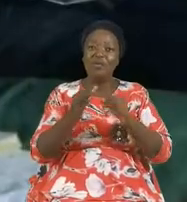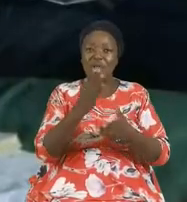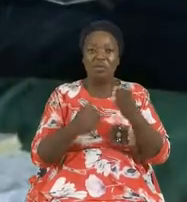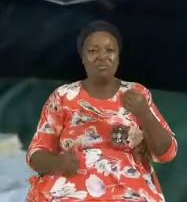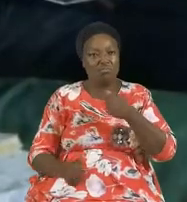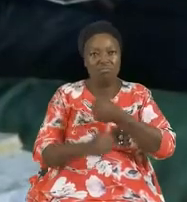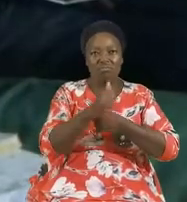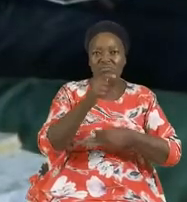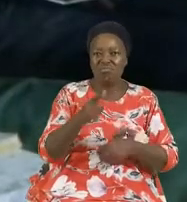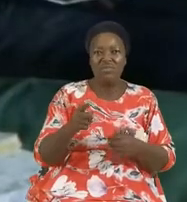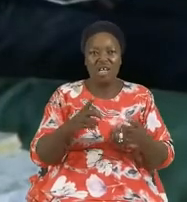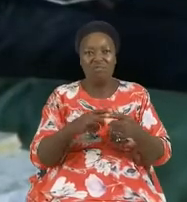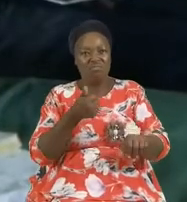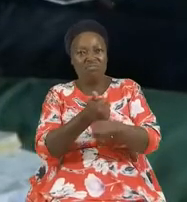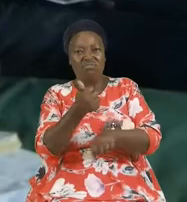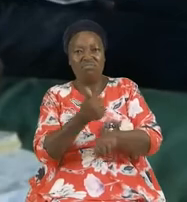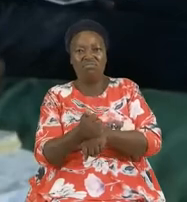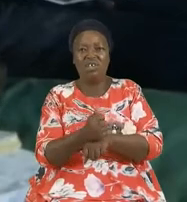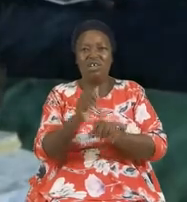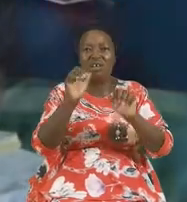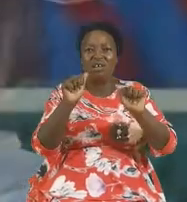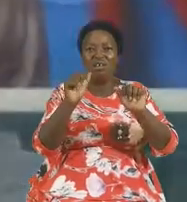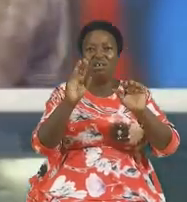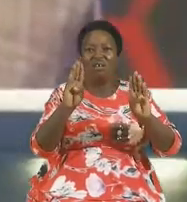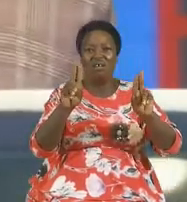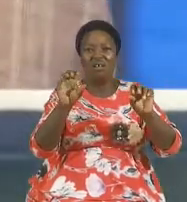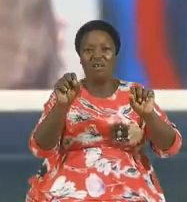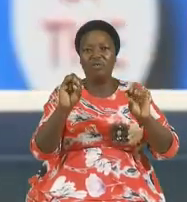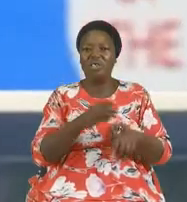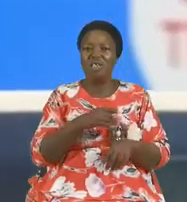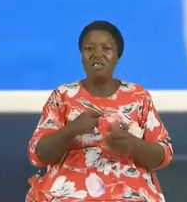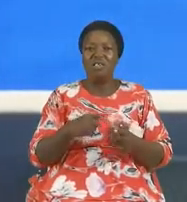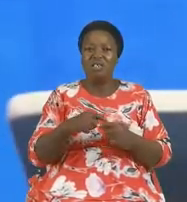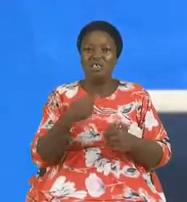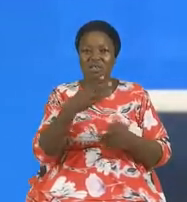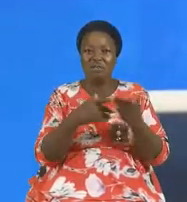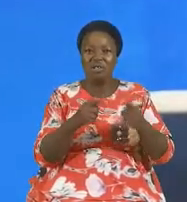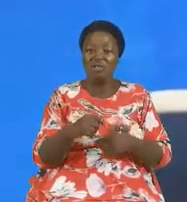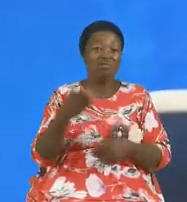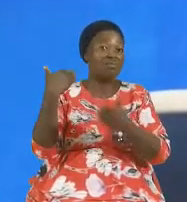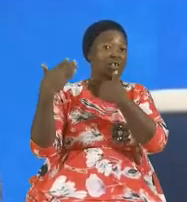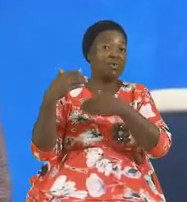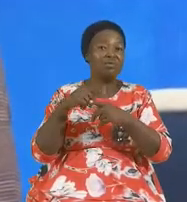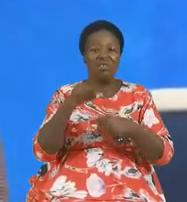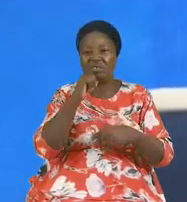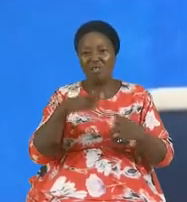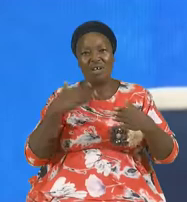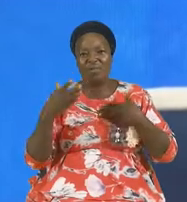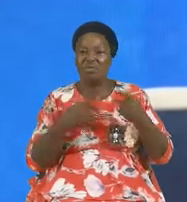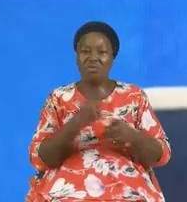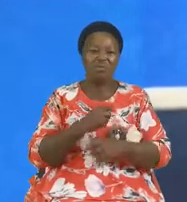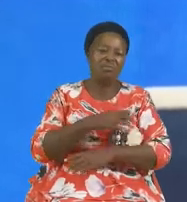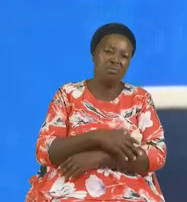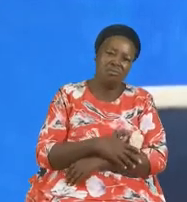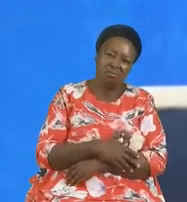rejoice. If somebody abuses you and he says something, normally in the past, you'll